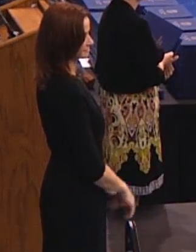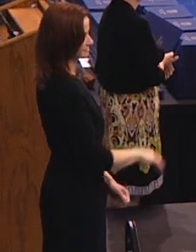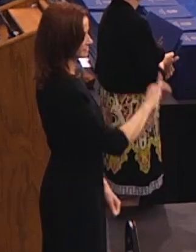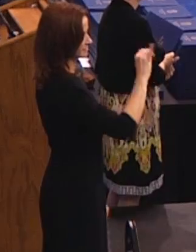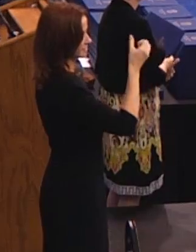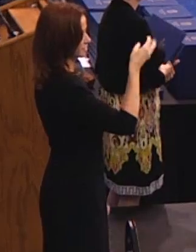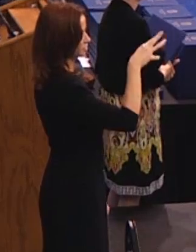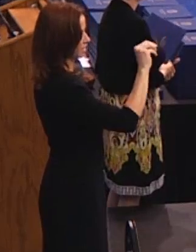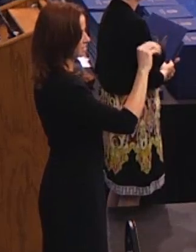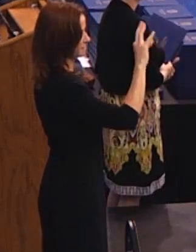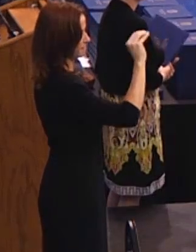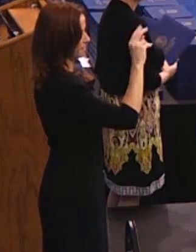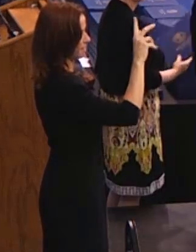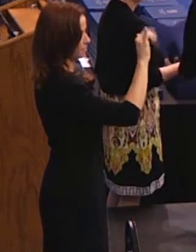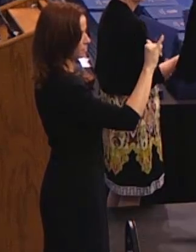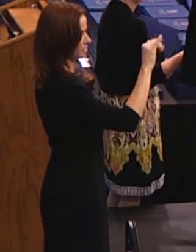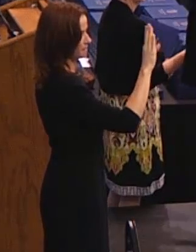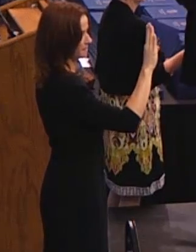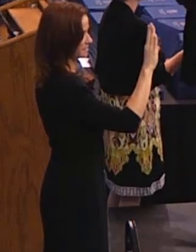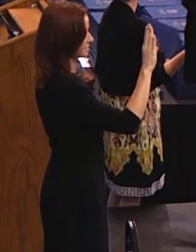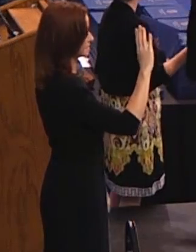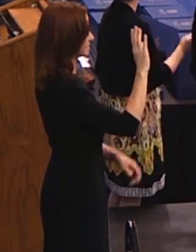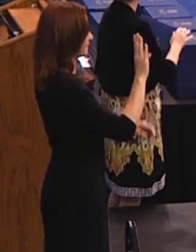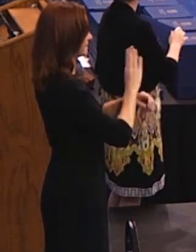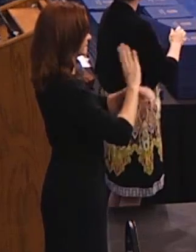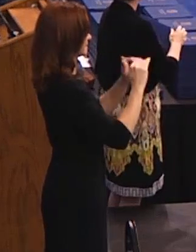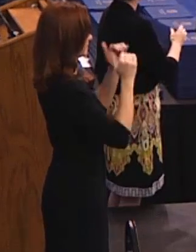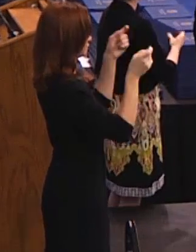Jasmine Reed Montgomery, Business Administration.